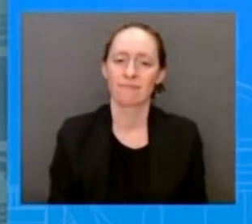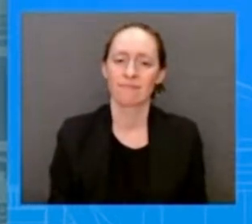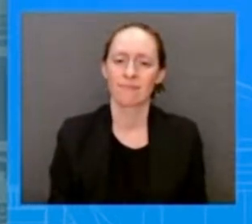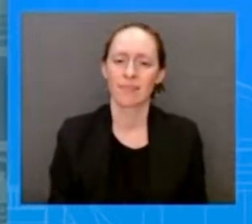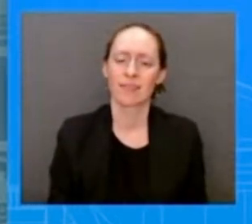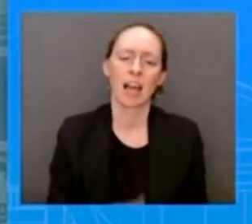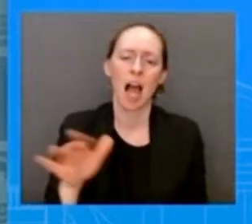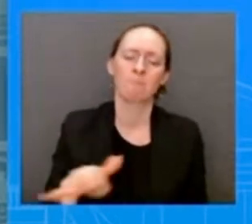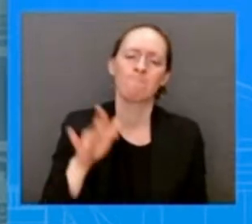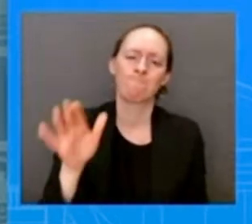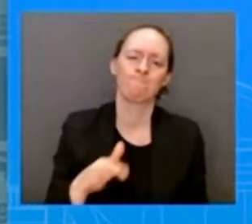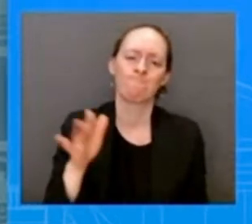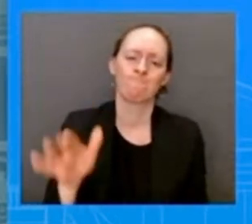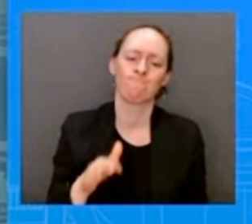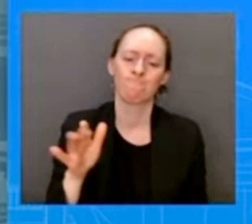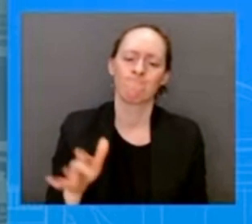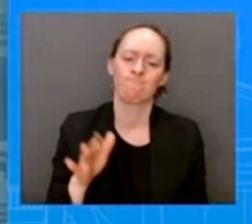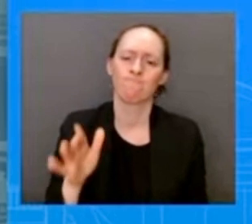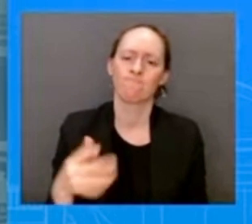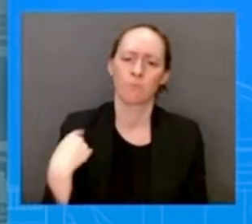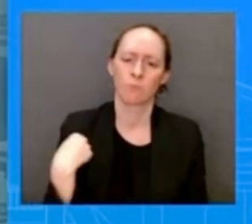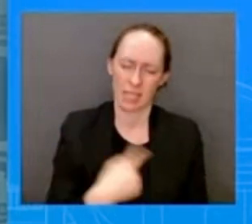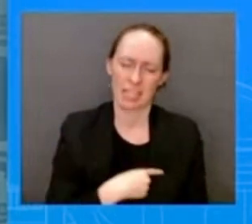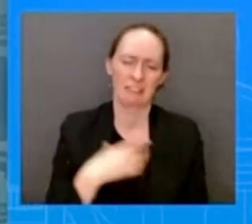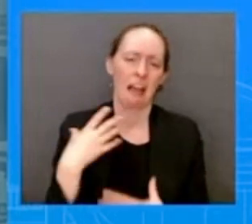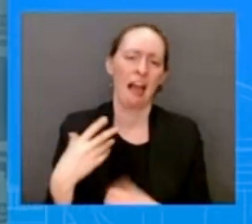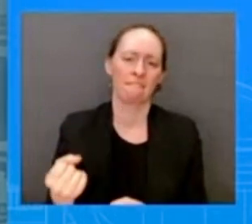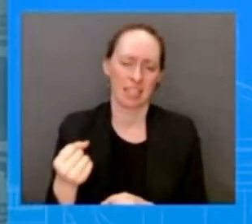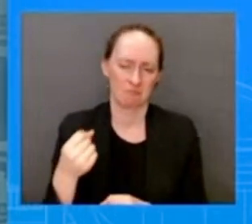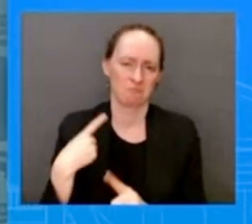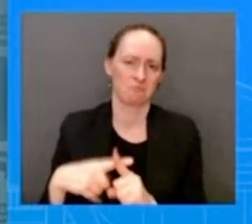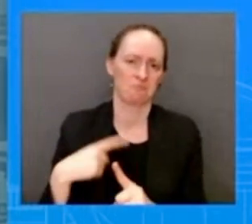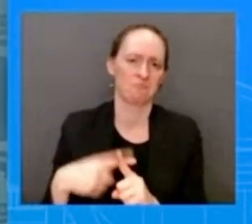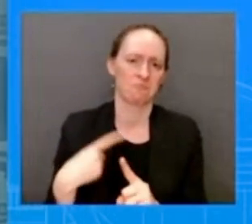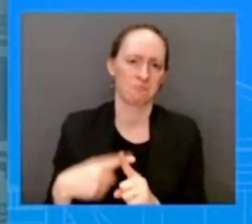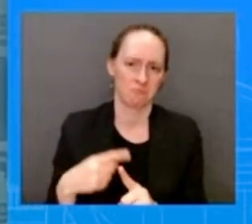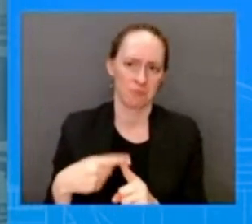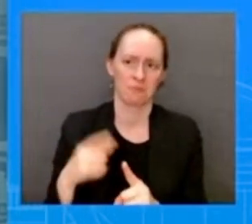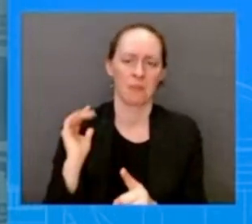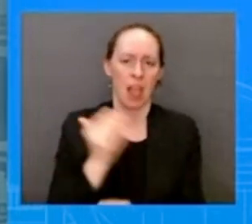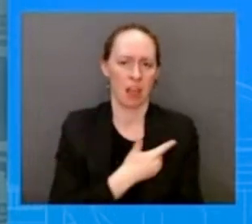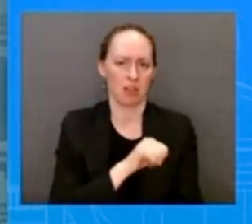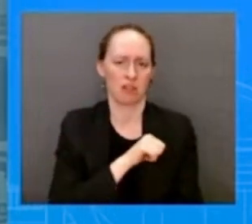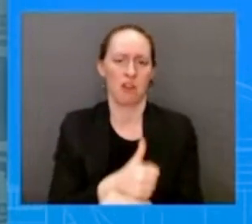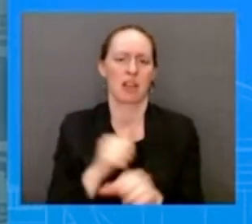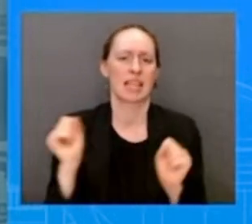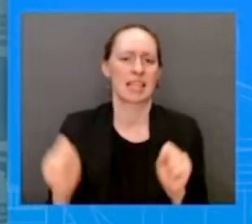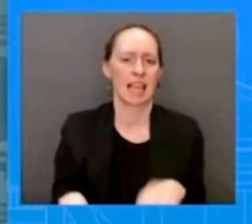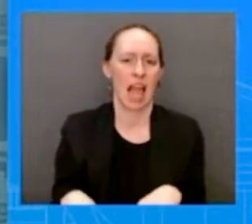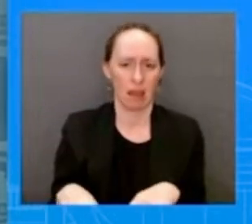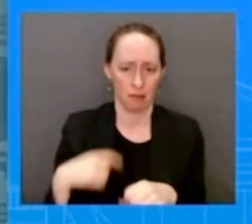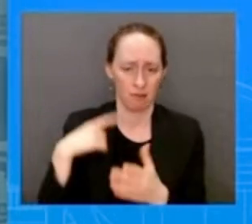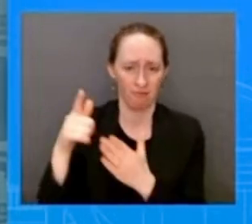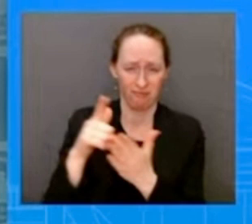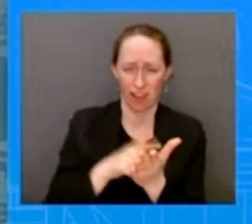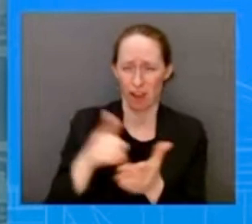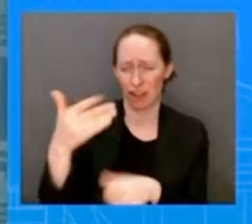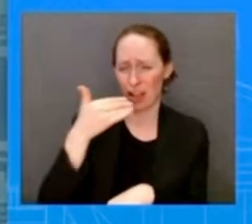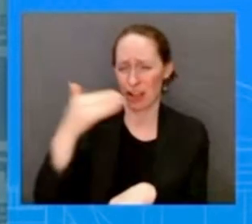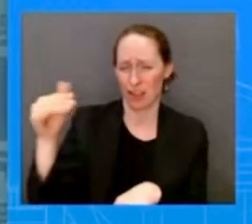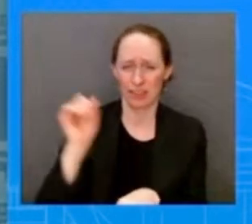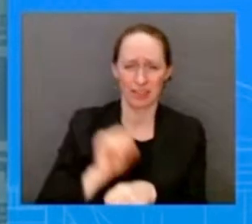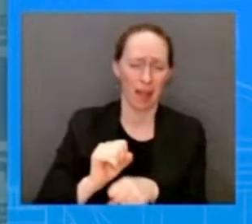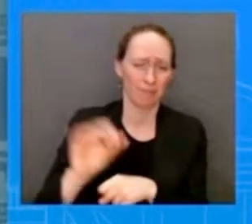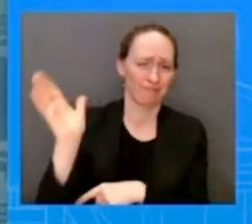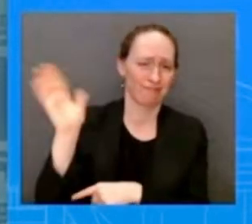in our legal argument here. We think the SG, she did a fantastic job defending the President's program, the